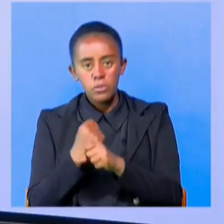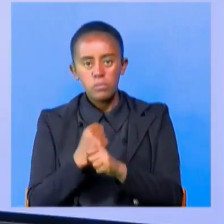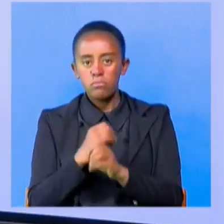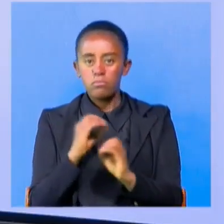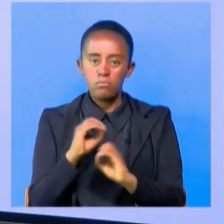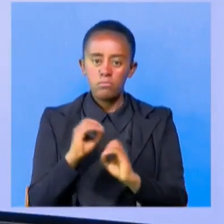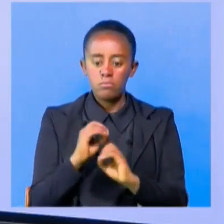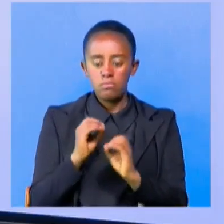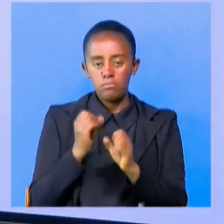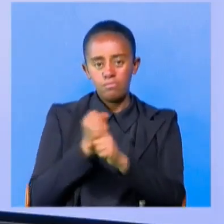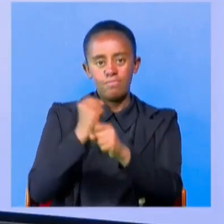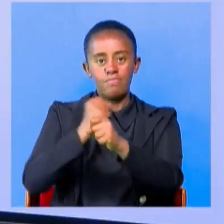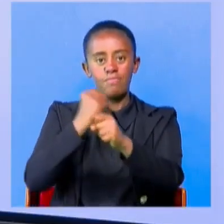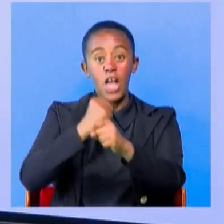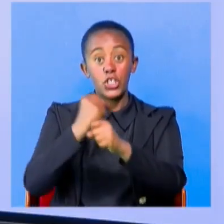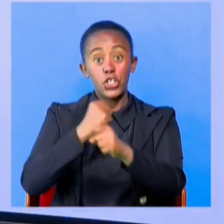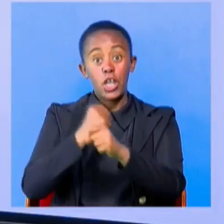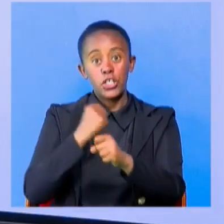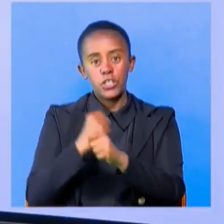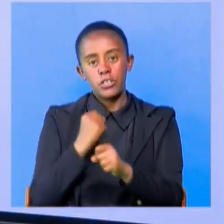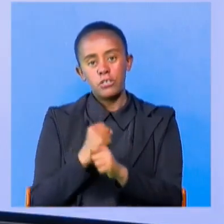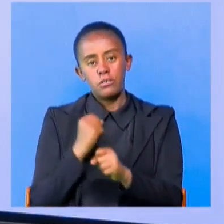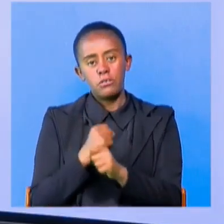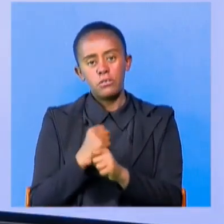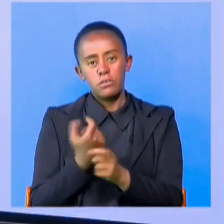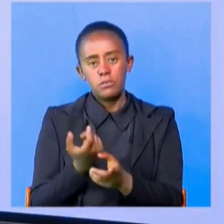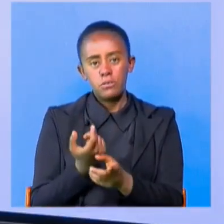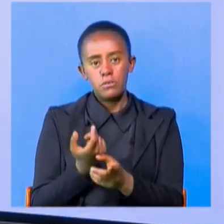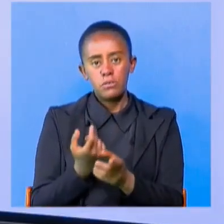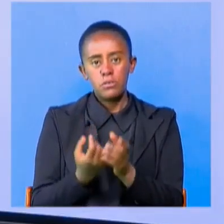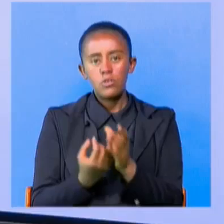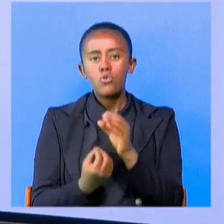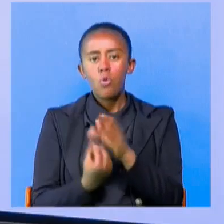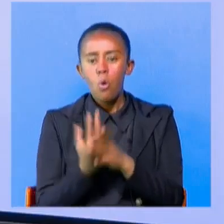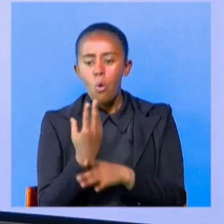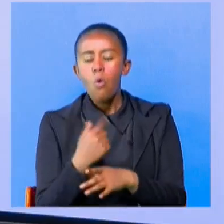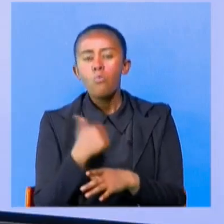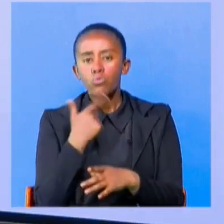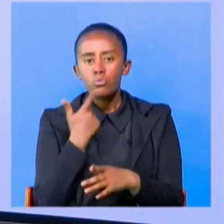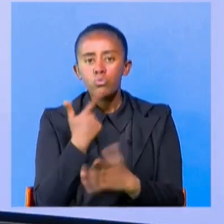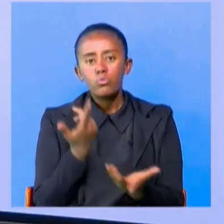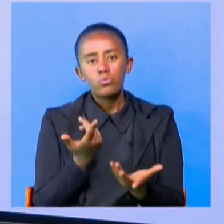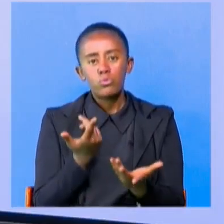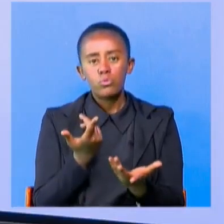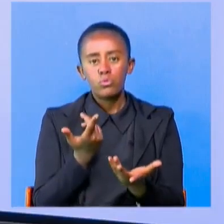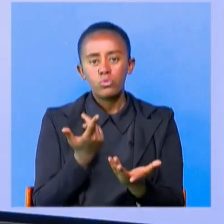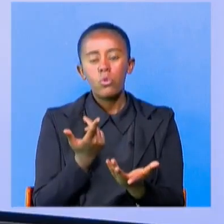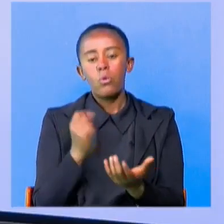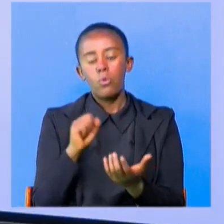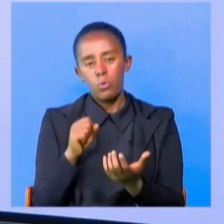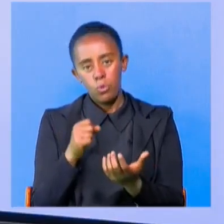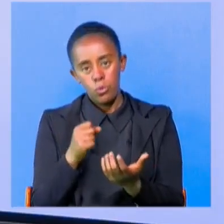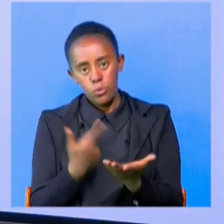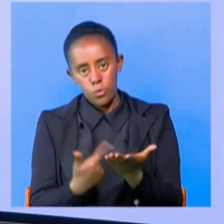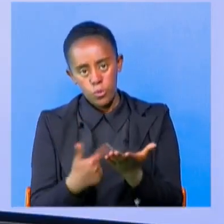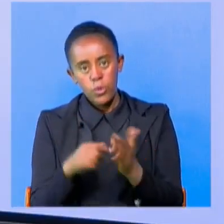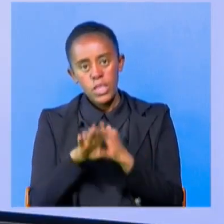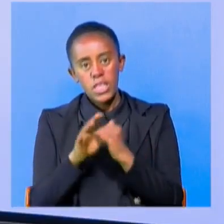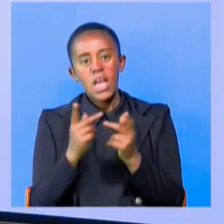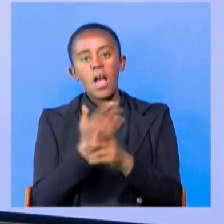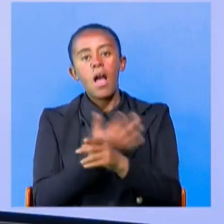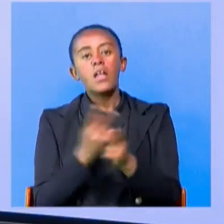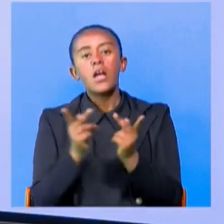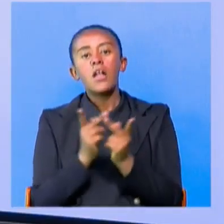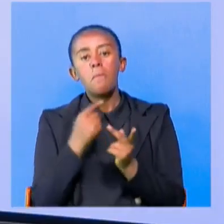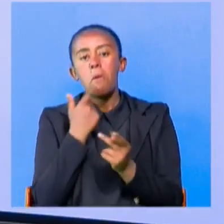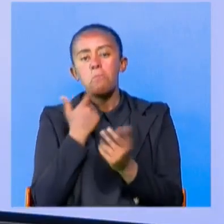actor, rather the action that is taking place by whom? By the object. So vegetables are grown in the garden by whom?